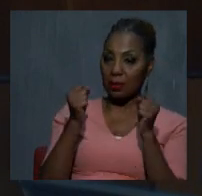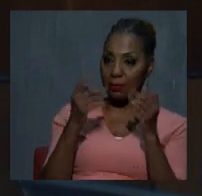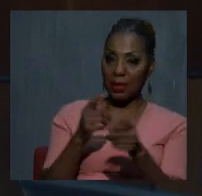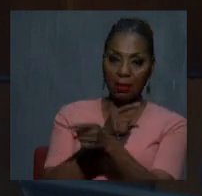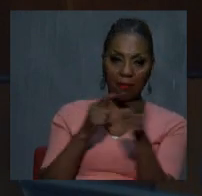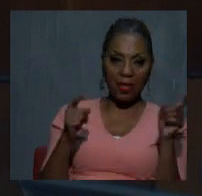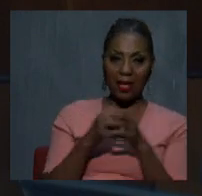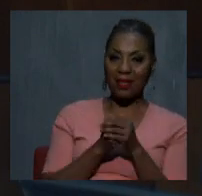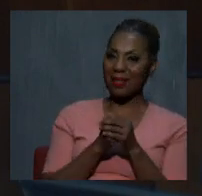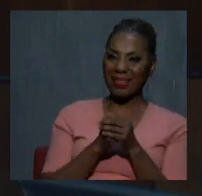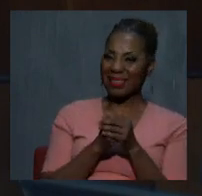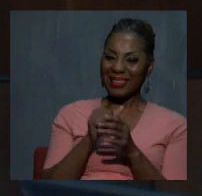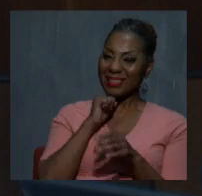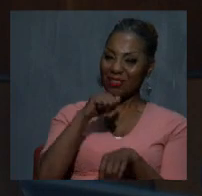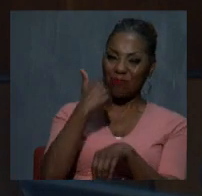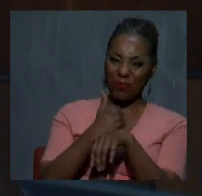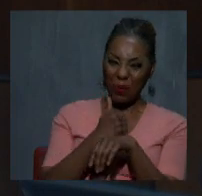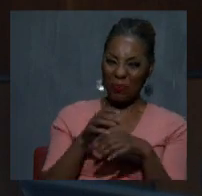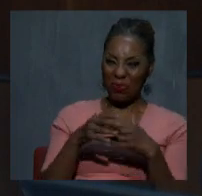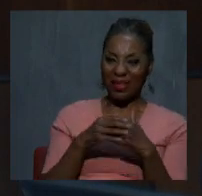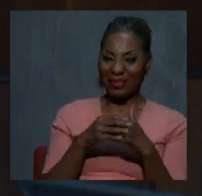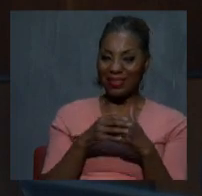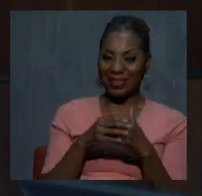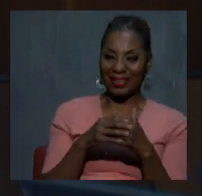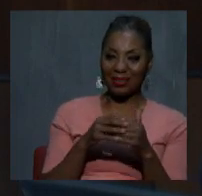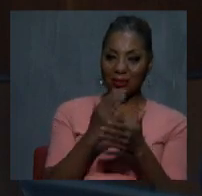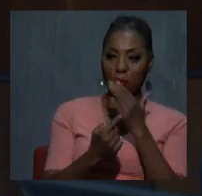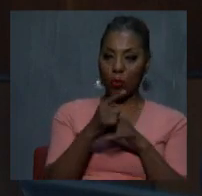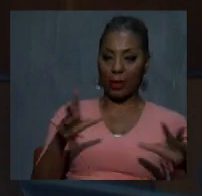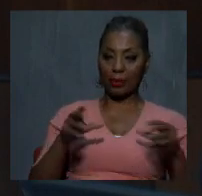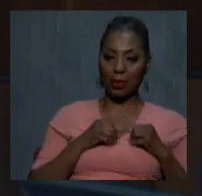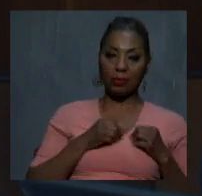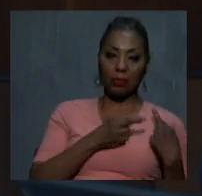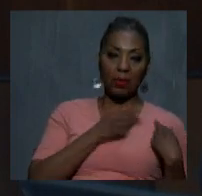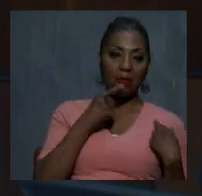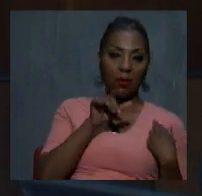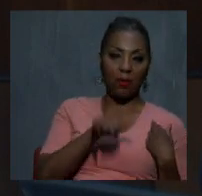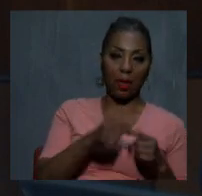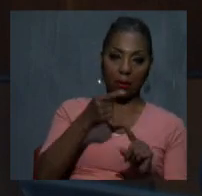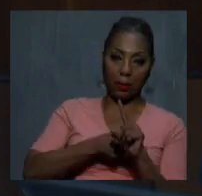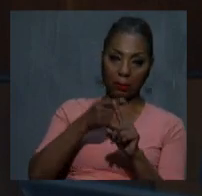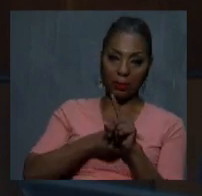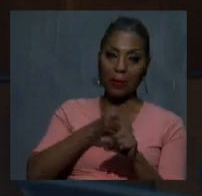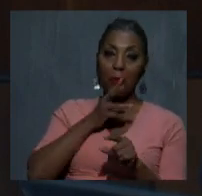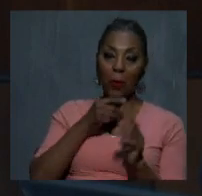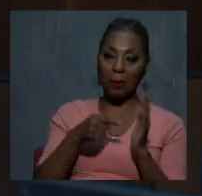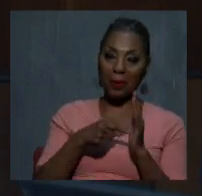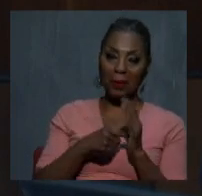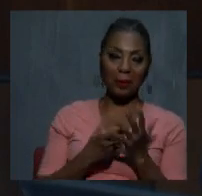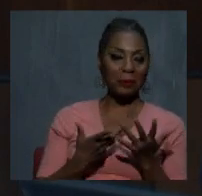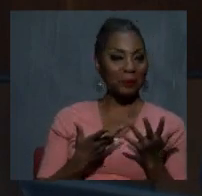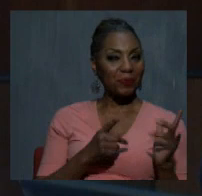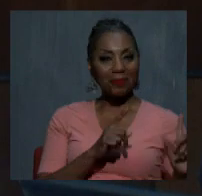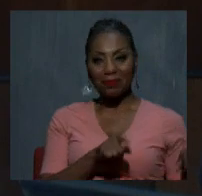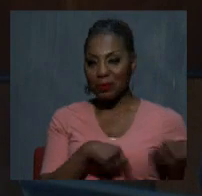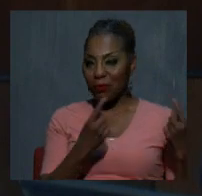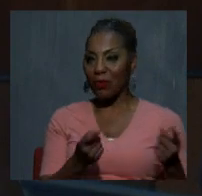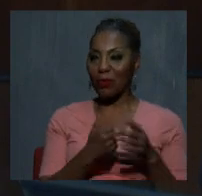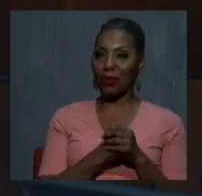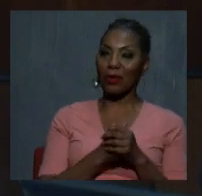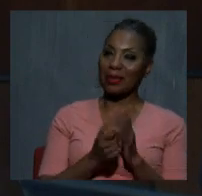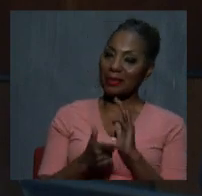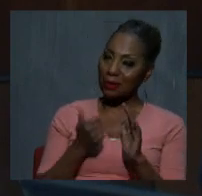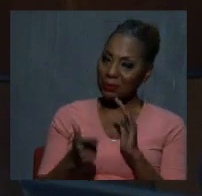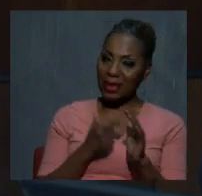are very loosely formed, and having someone accept the responsibility for that monthly water bill has been